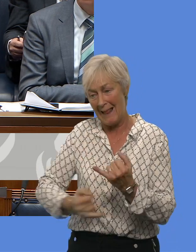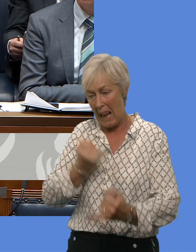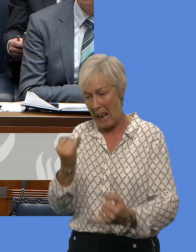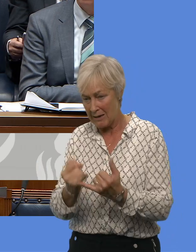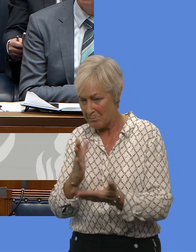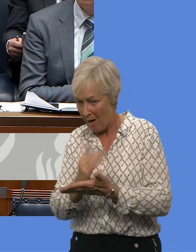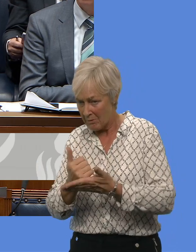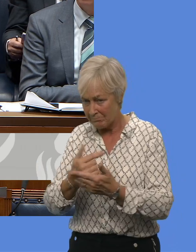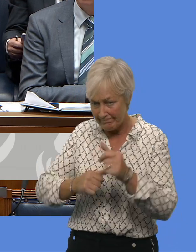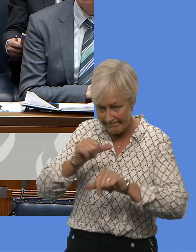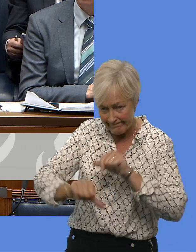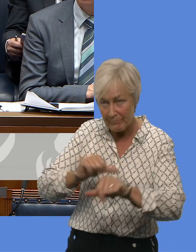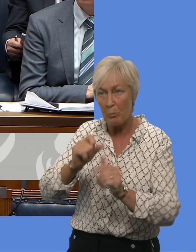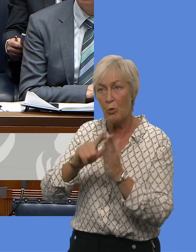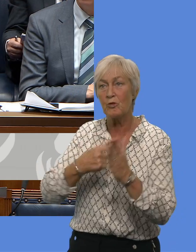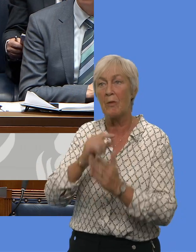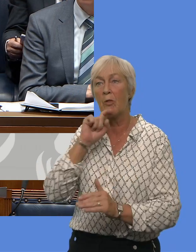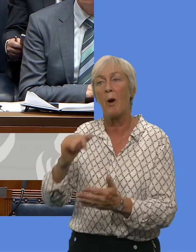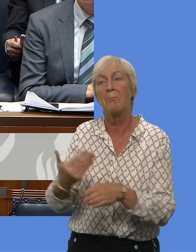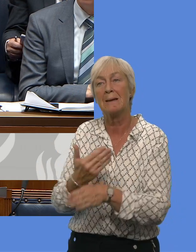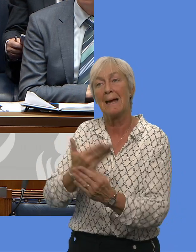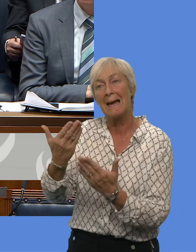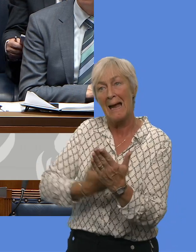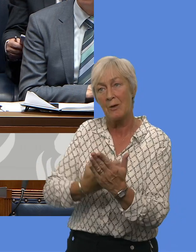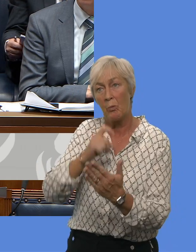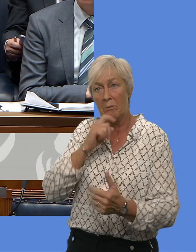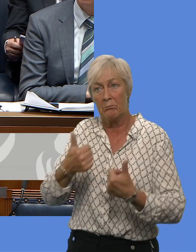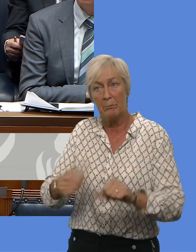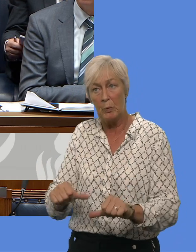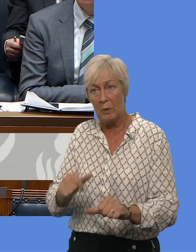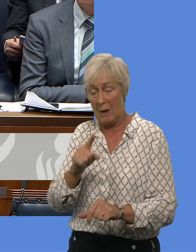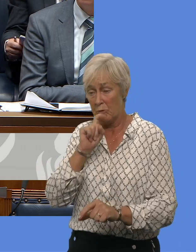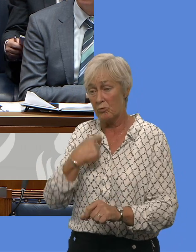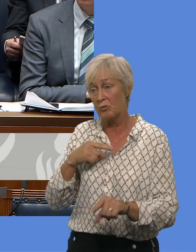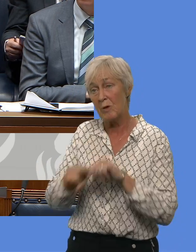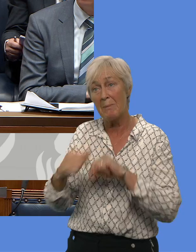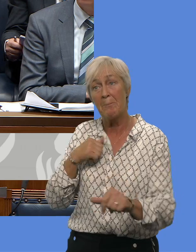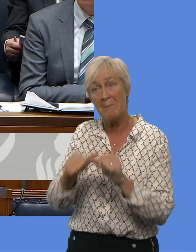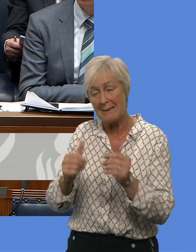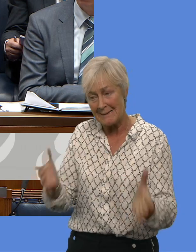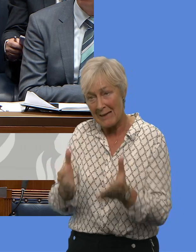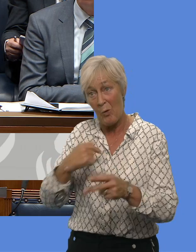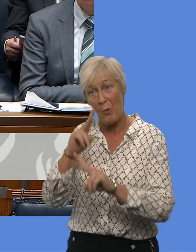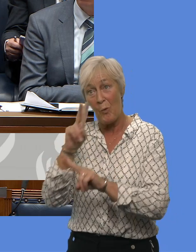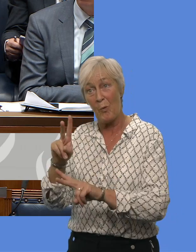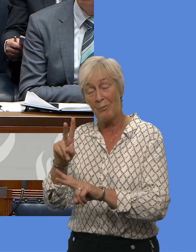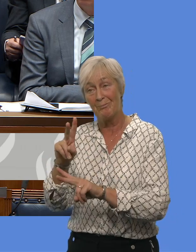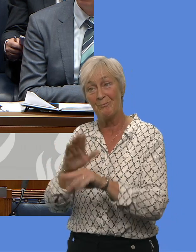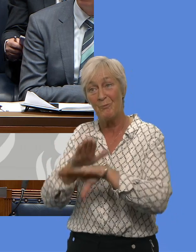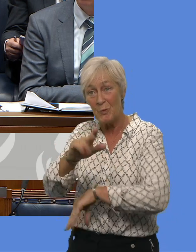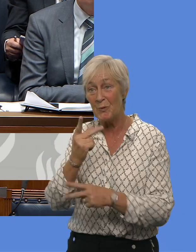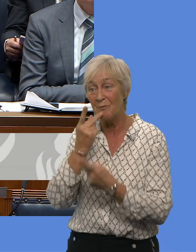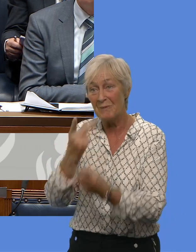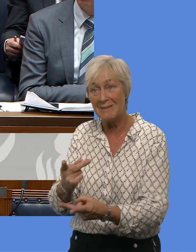number of projects coming through that business case process. So certainly I will do everything that I can, and I look forward to visiting, perhaps along